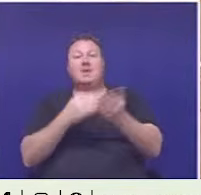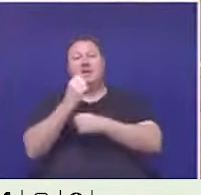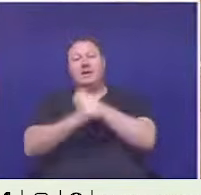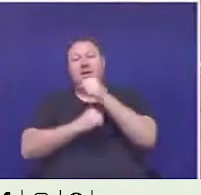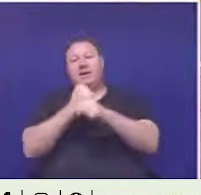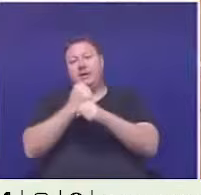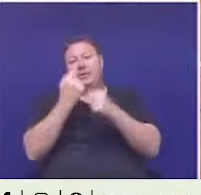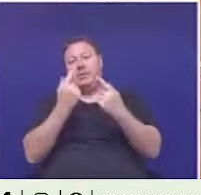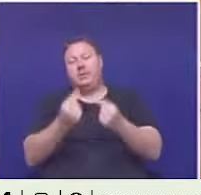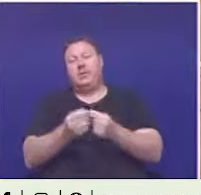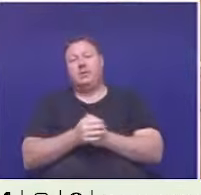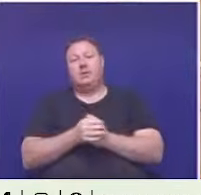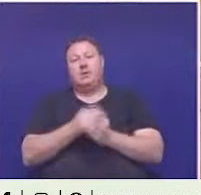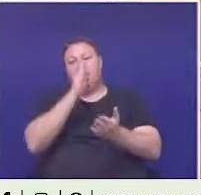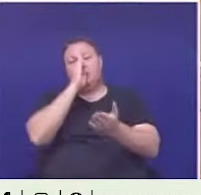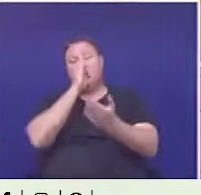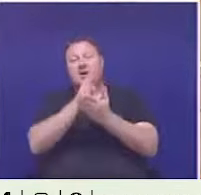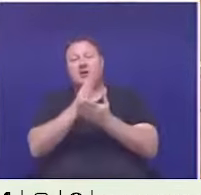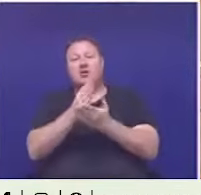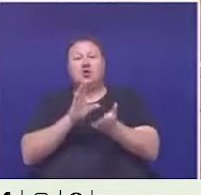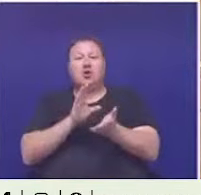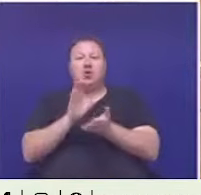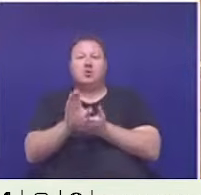which directly contributed